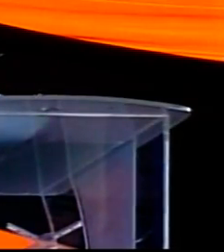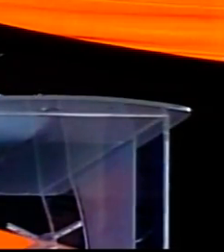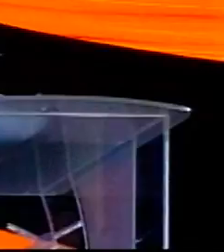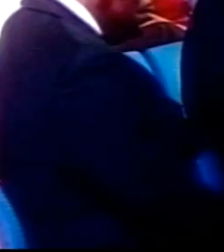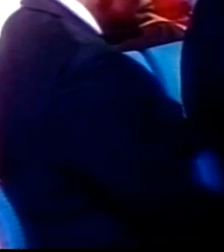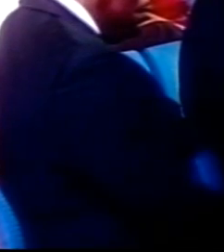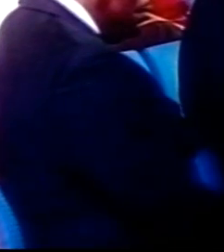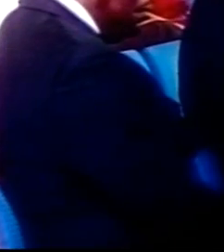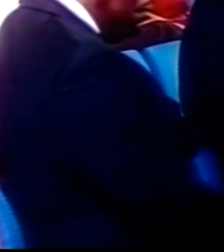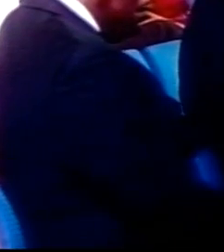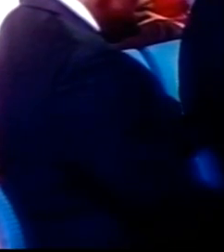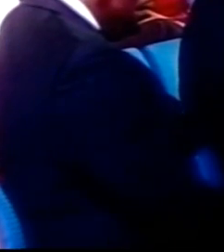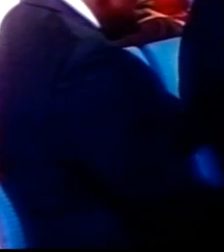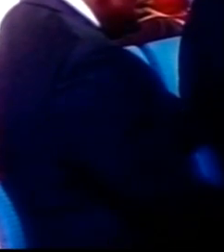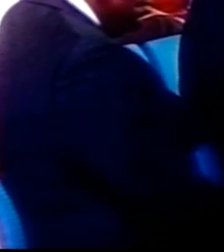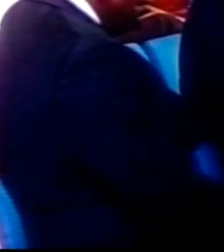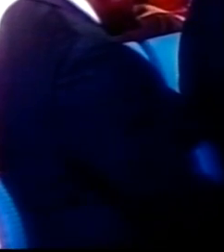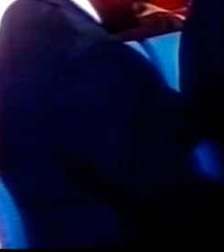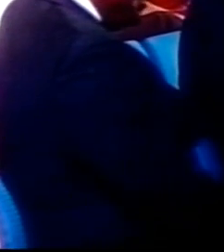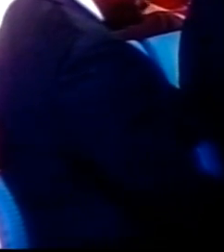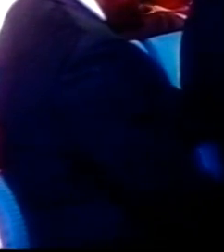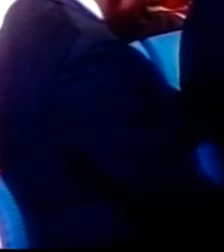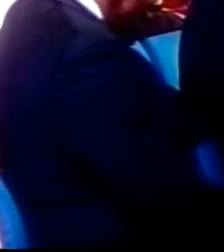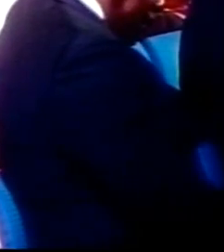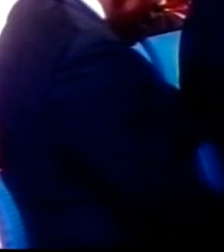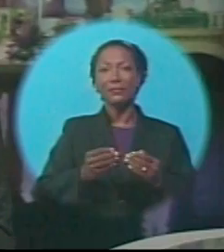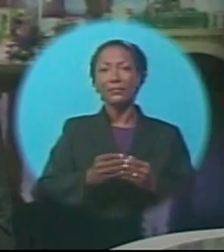help to drive future development.